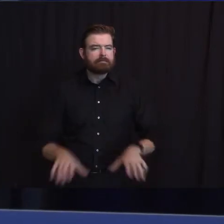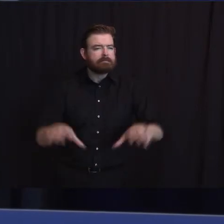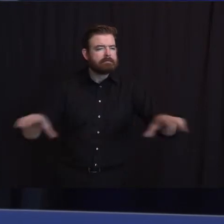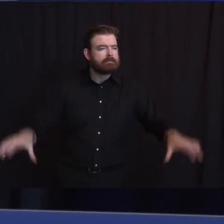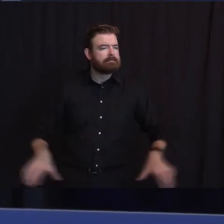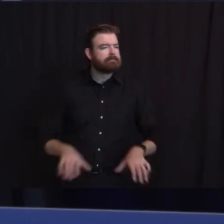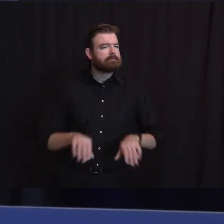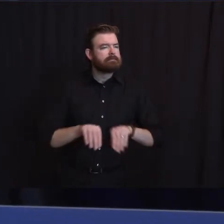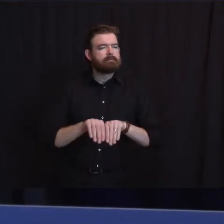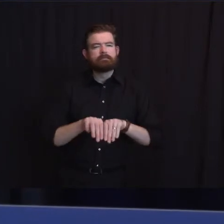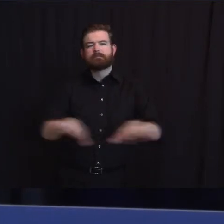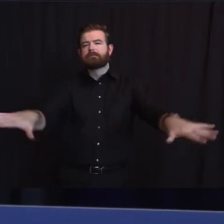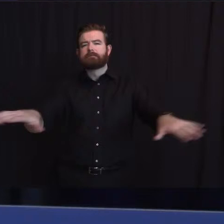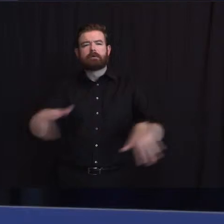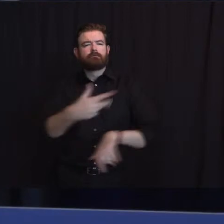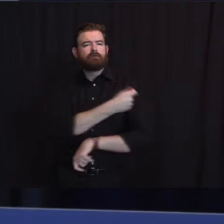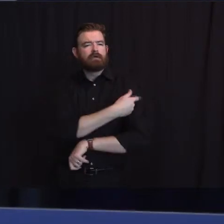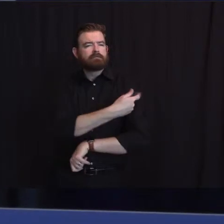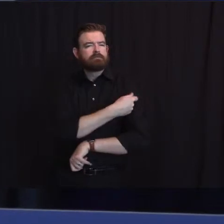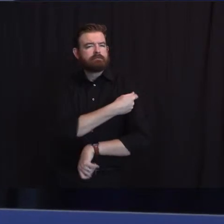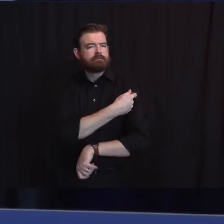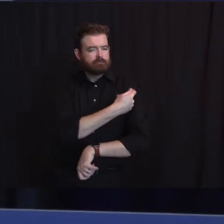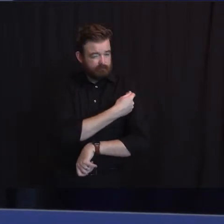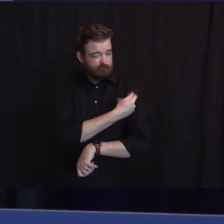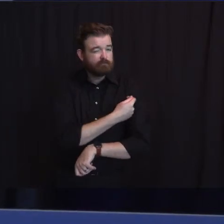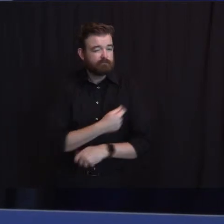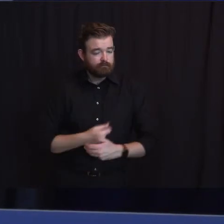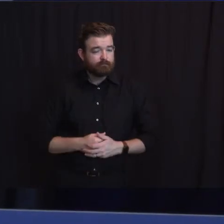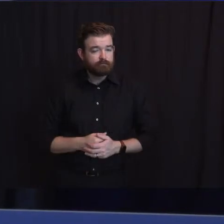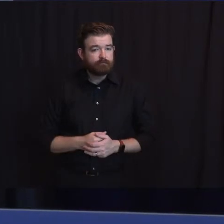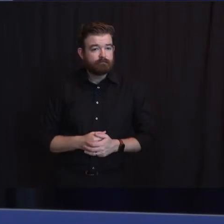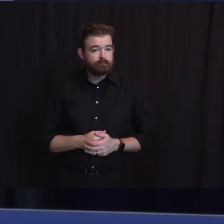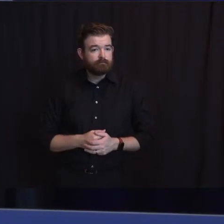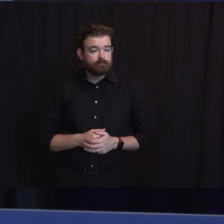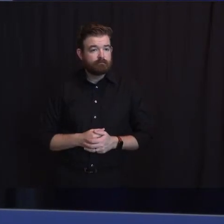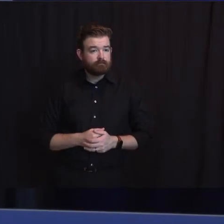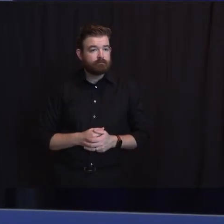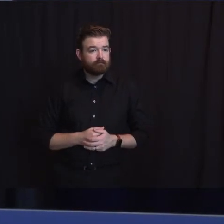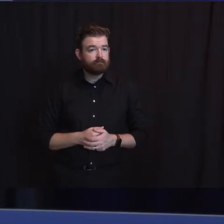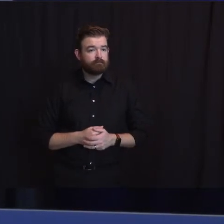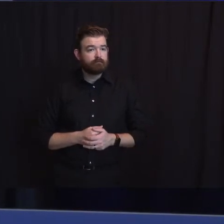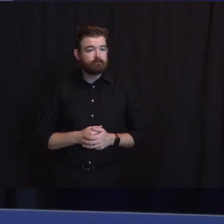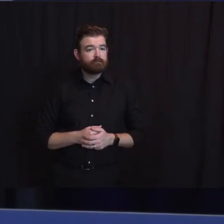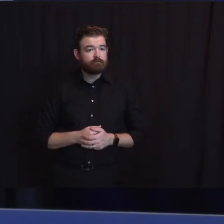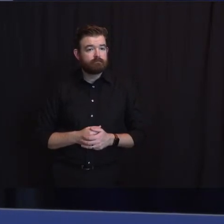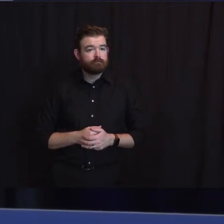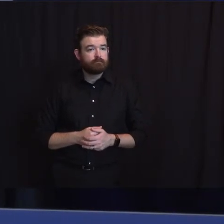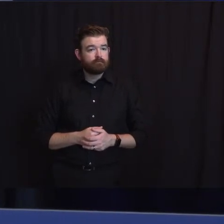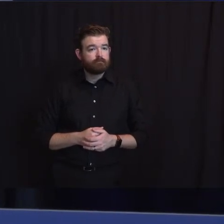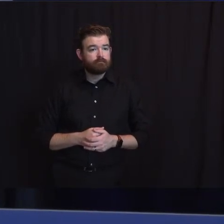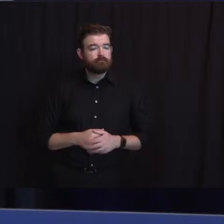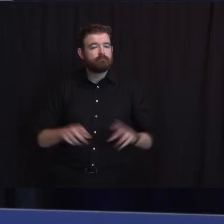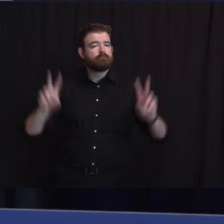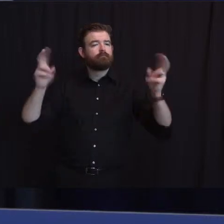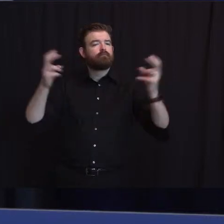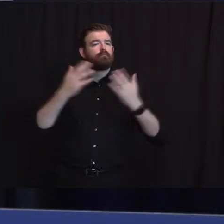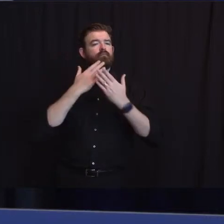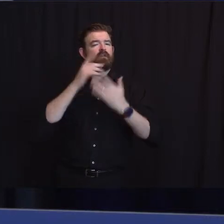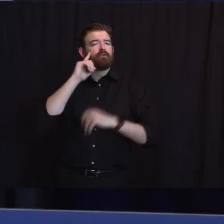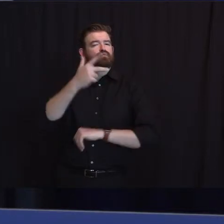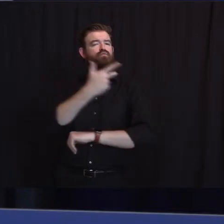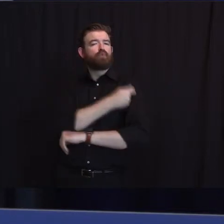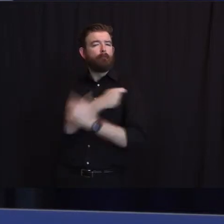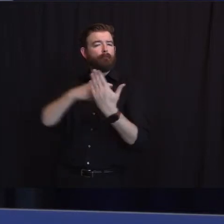to receive a vaccine dose. Part of that effort is the state's Grateful for the Shot program. In partnership with the